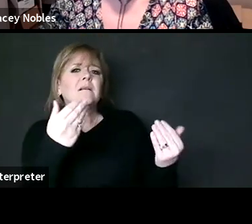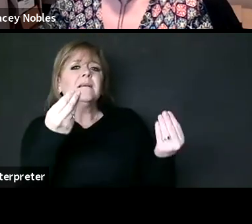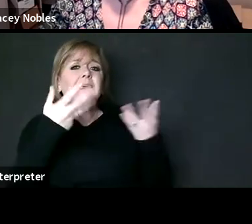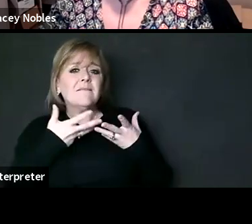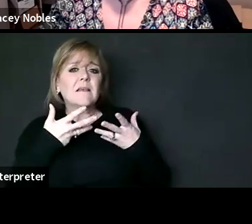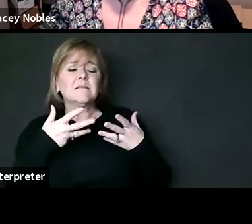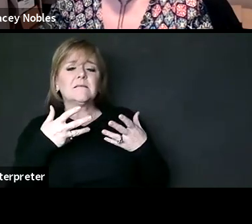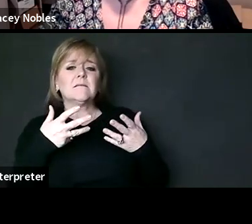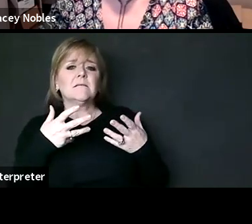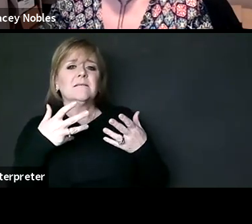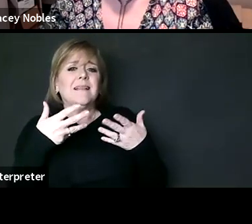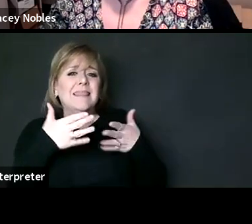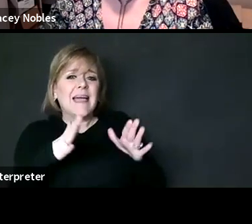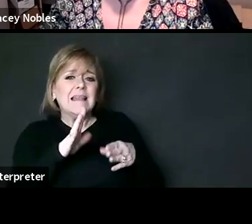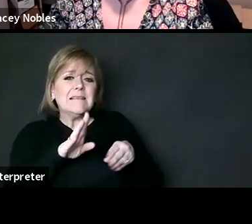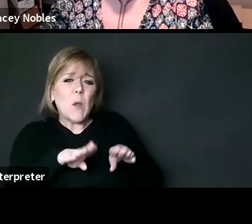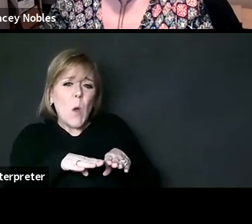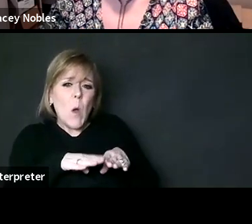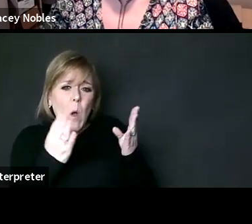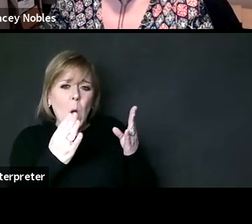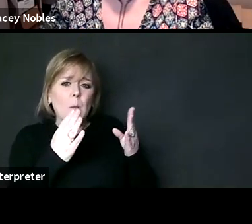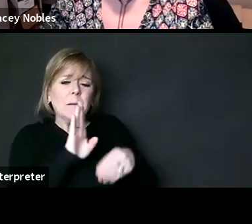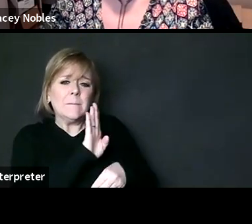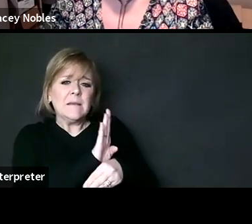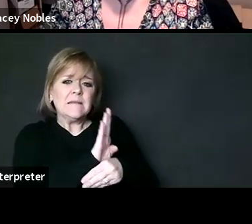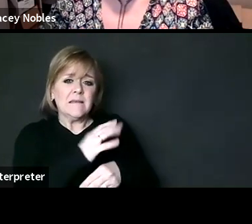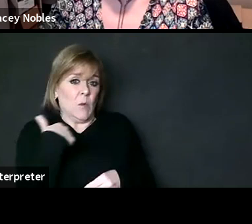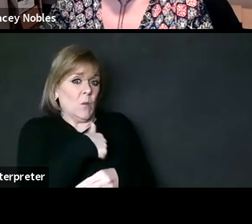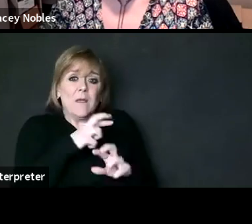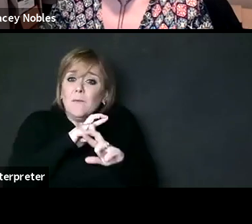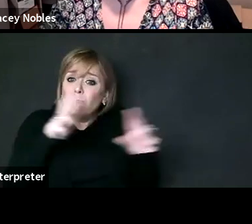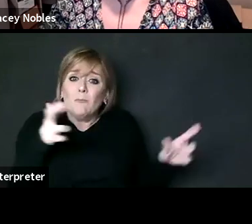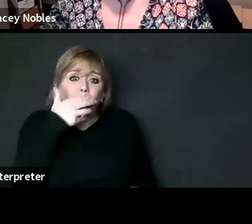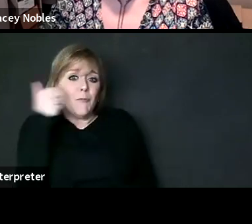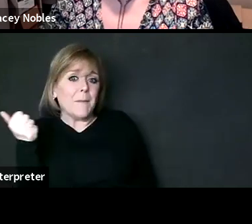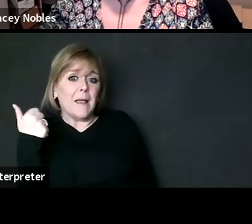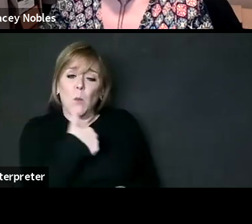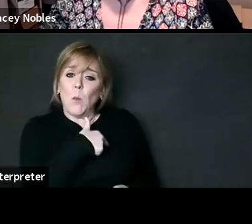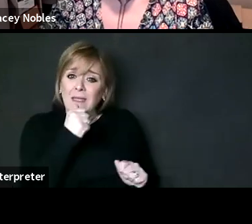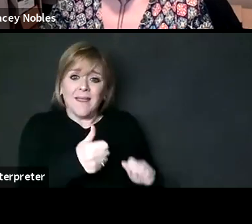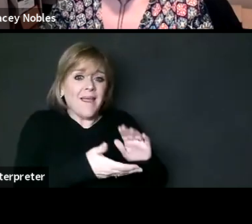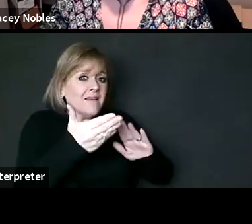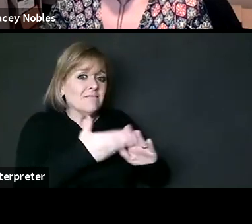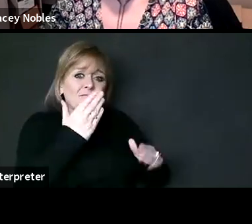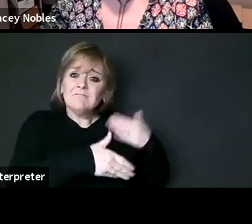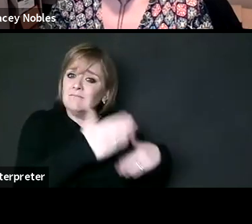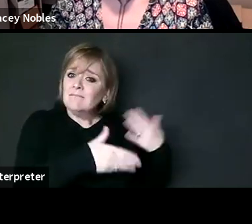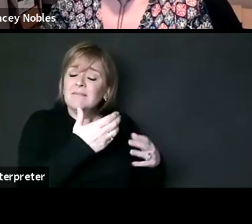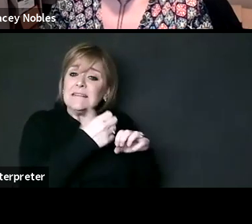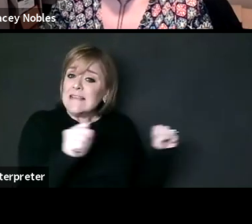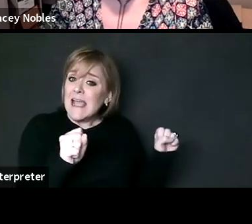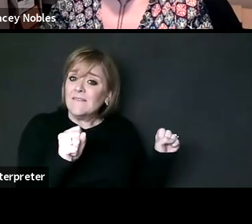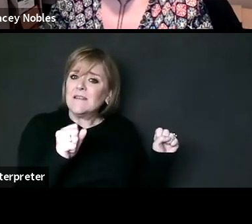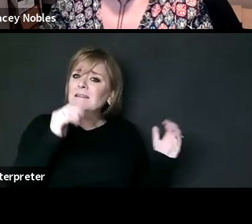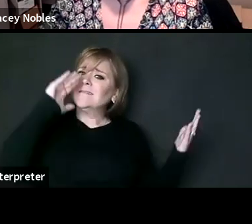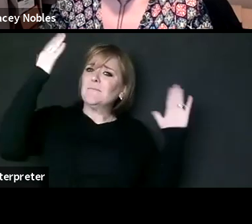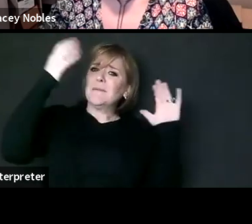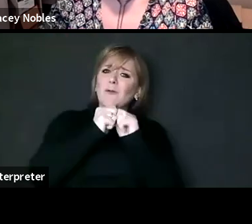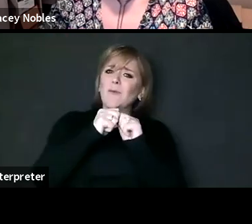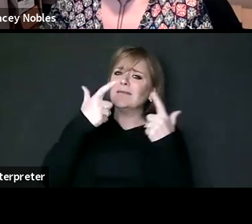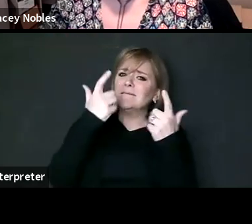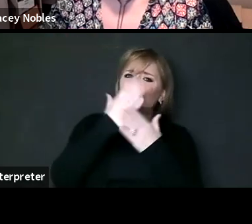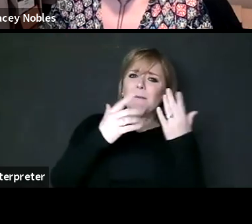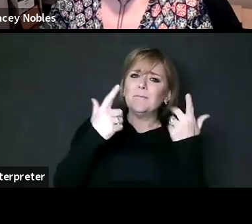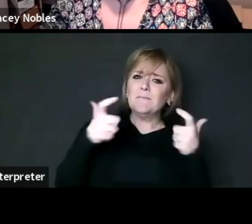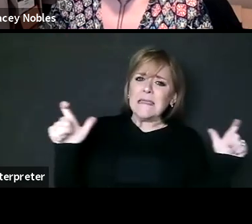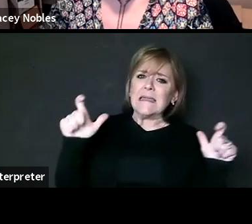to open up because we are better prepared and we can conduct better safety measures than some of the big box stores. So